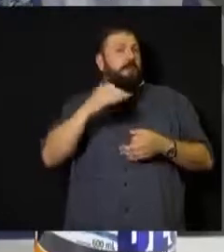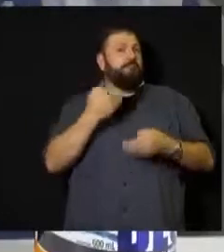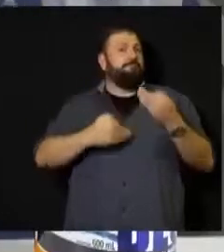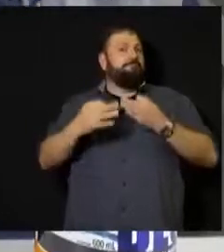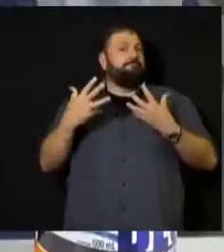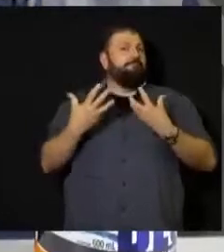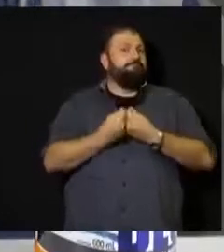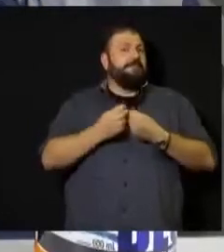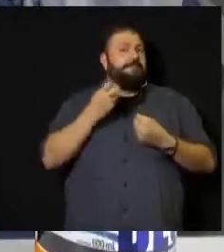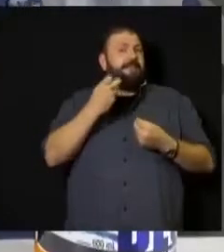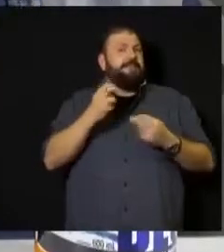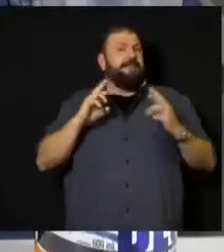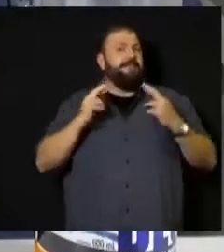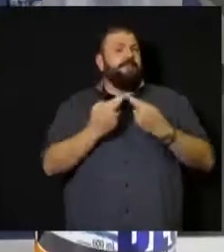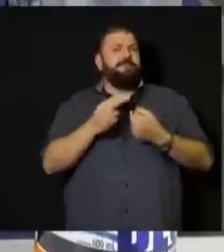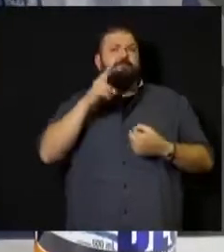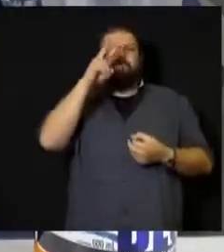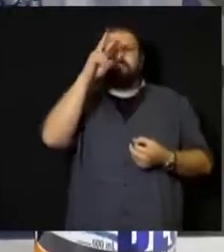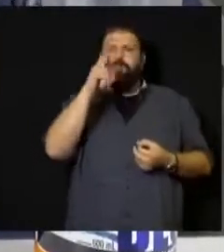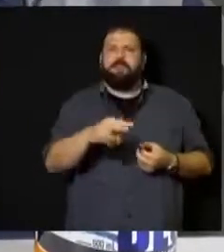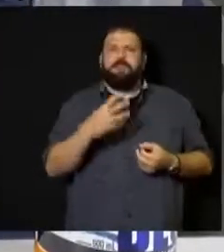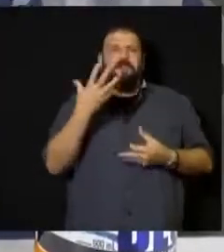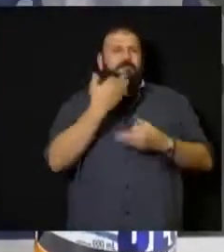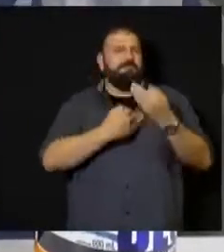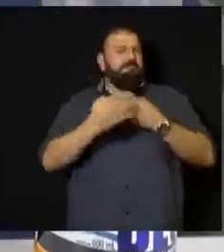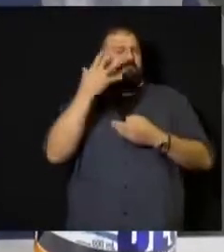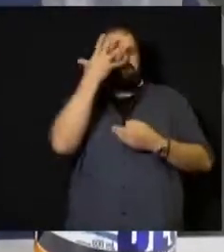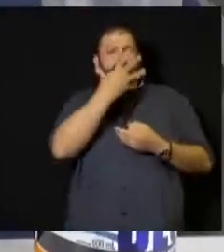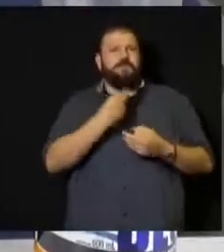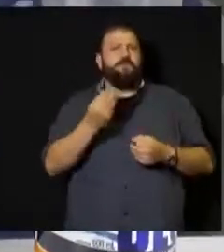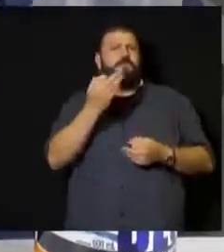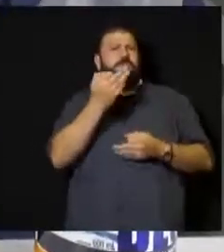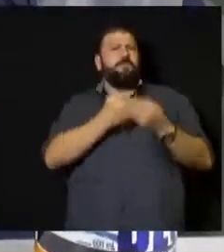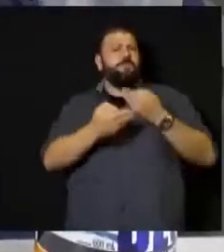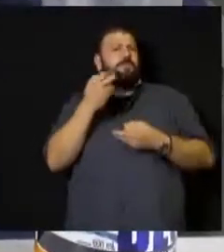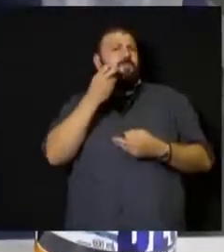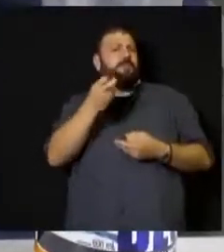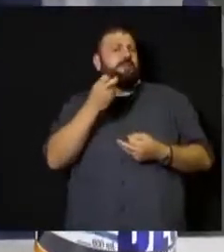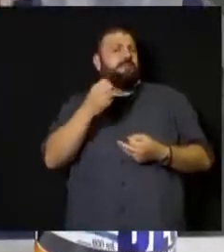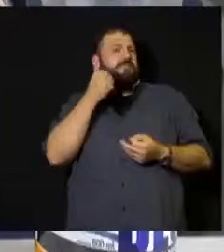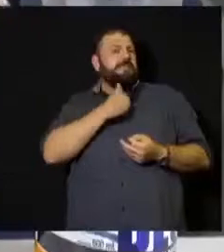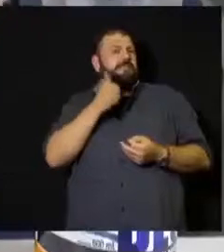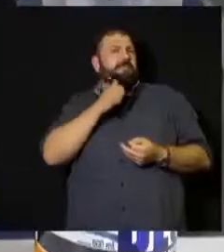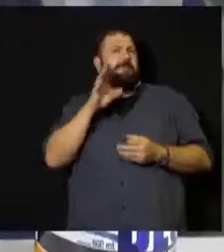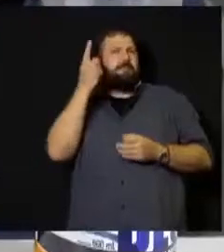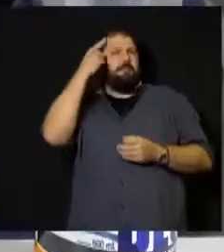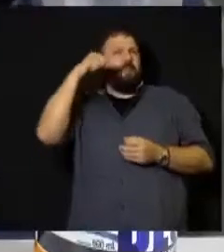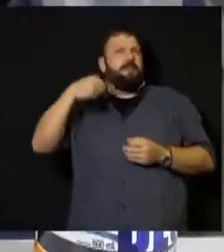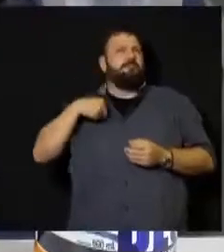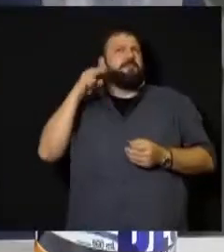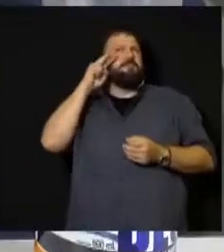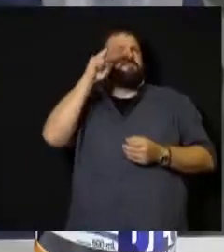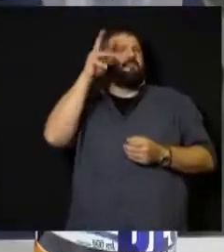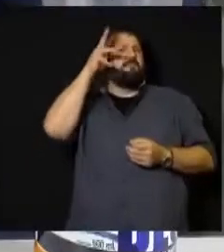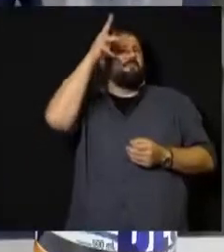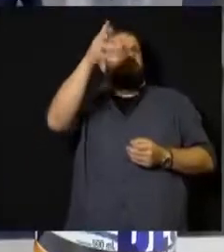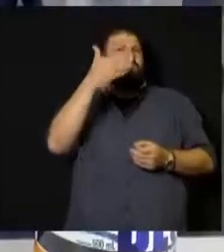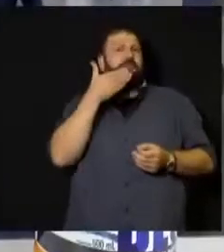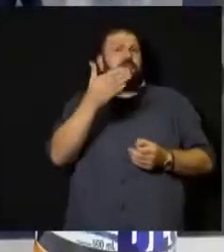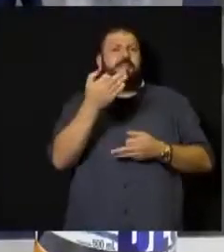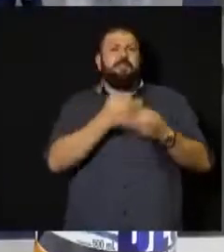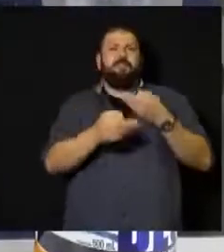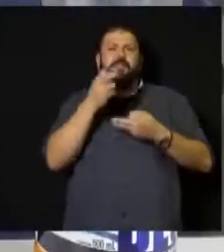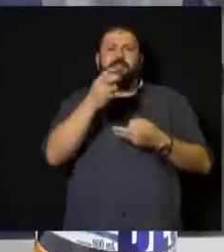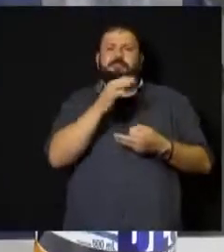and it was wonderful. So yes, if it's necessary to be including in the future. What do I see? Well, in the